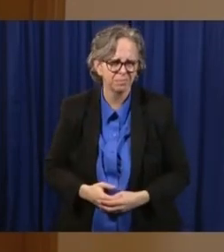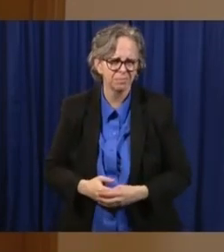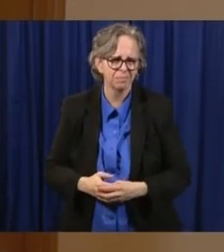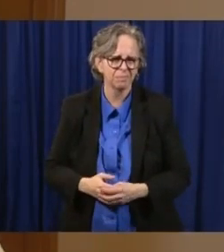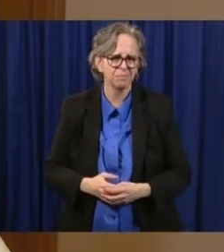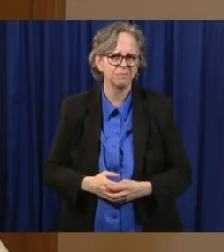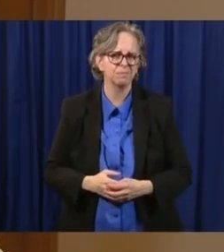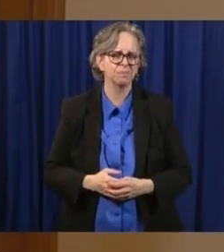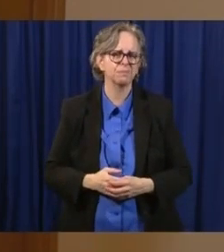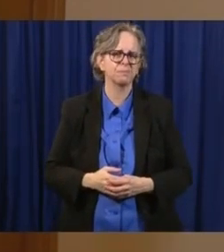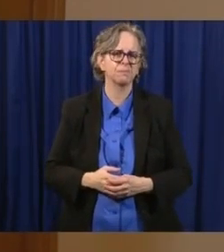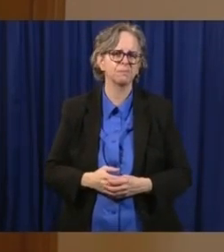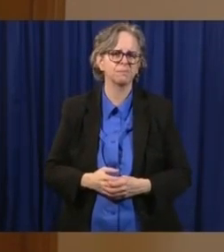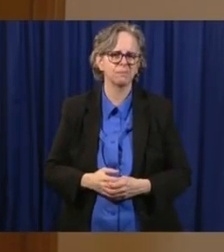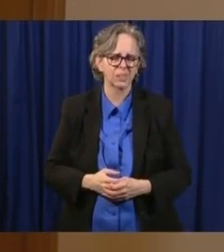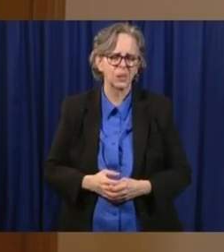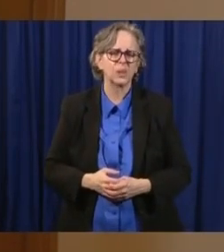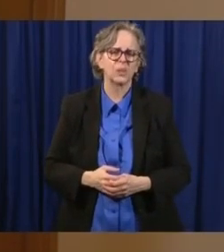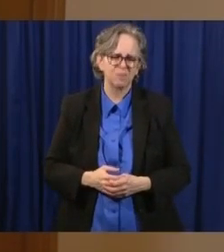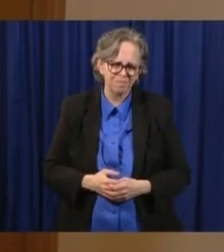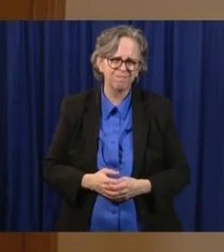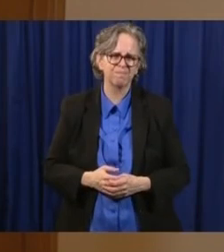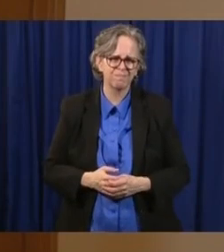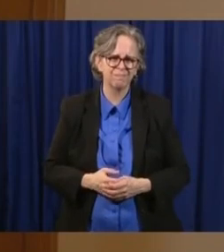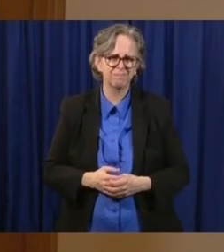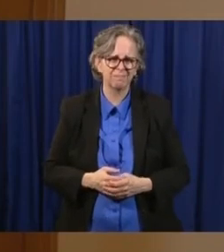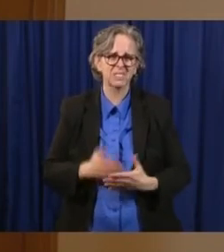So we're still seeing a median